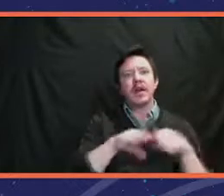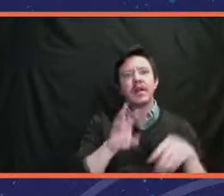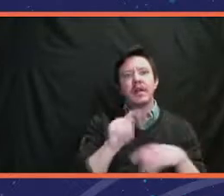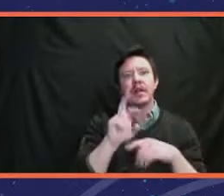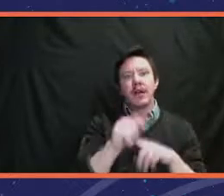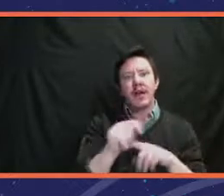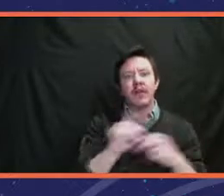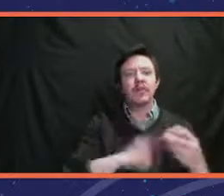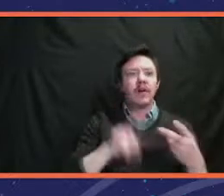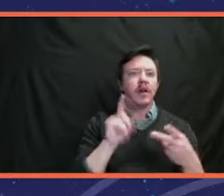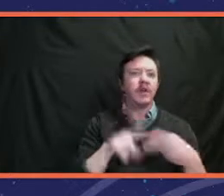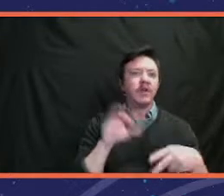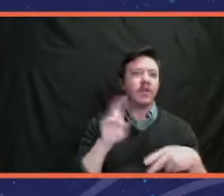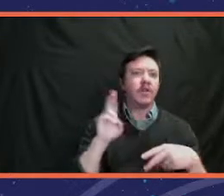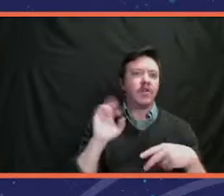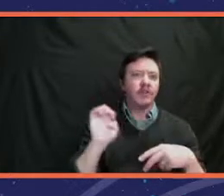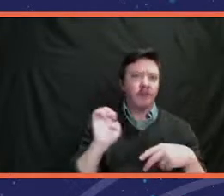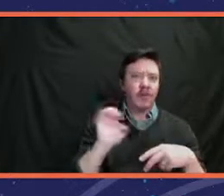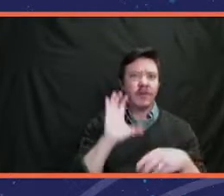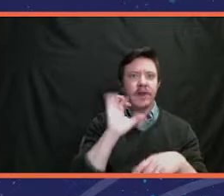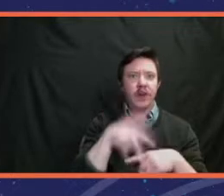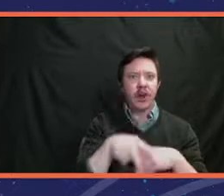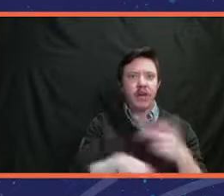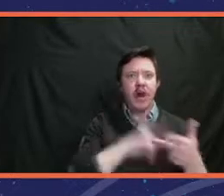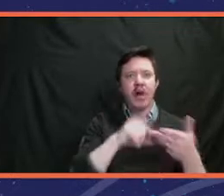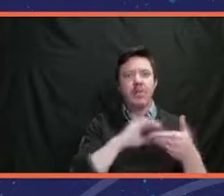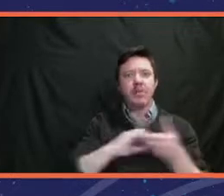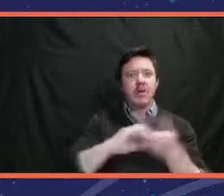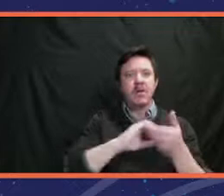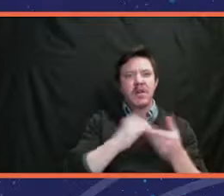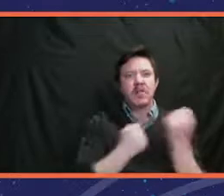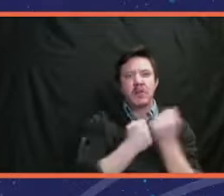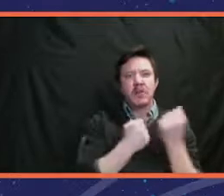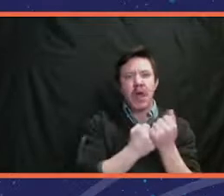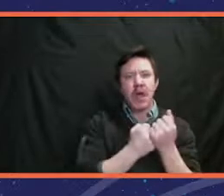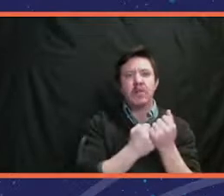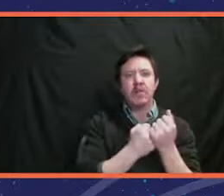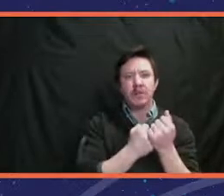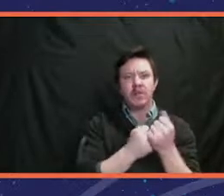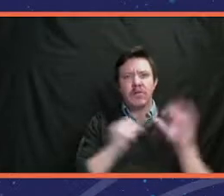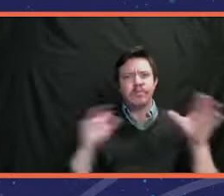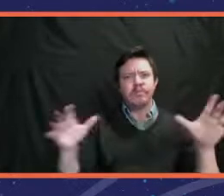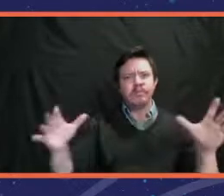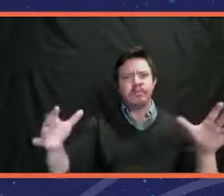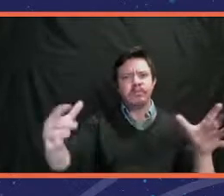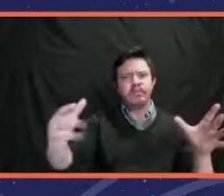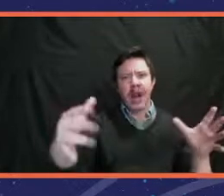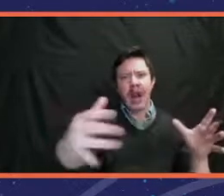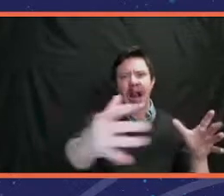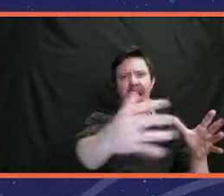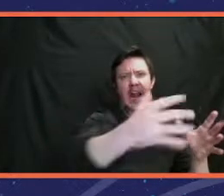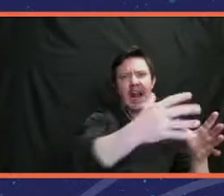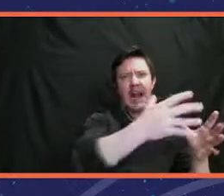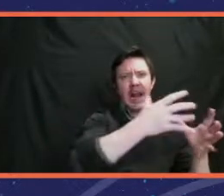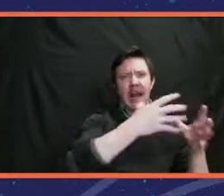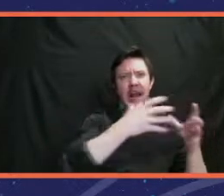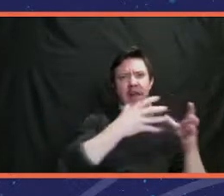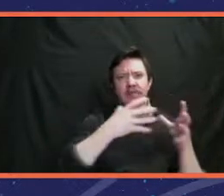co-ops, worker co-ops, mutual aid networks, taking so many shapes as the solidarity economy